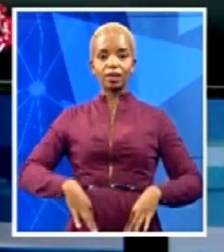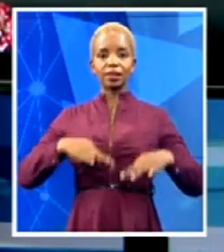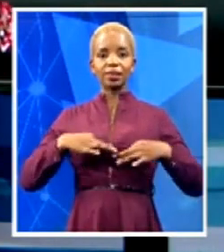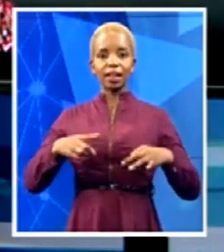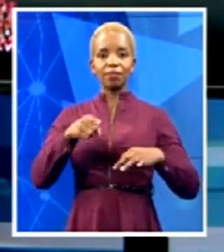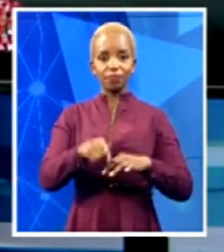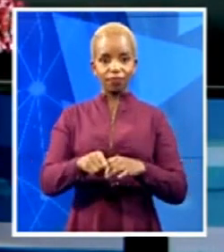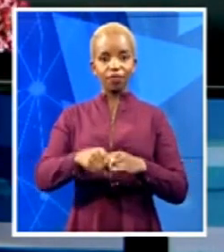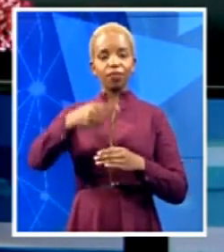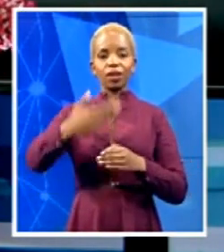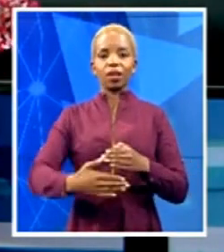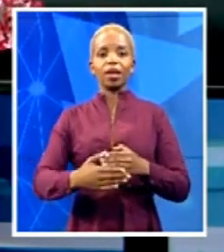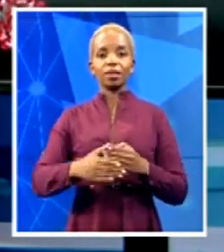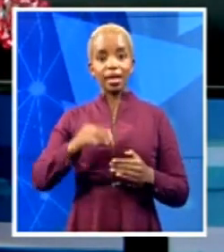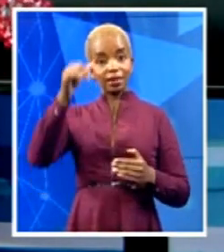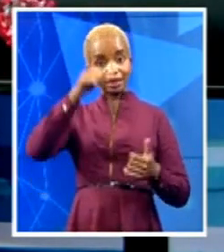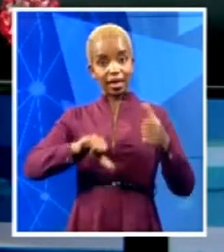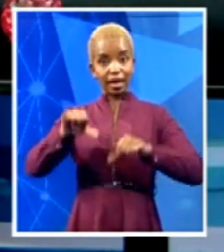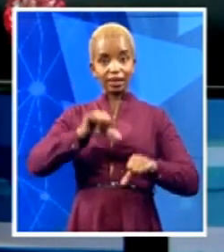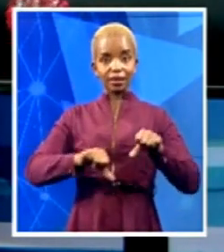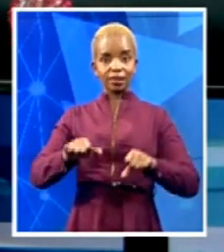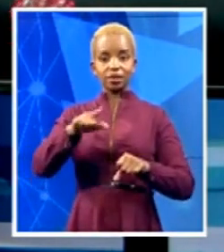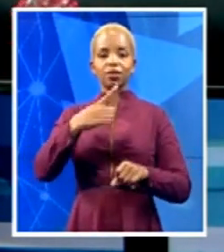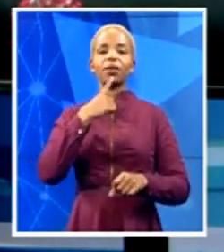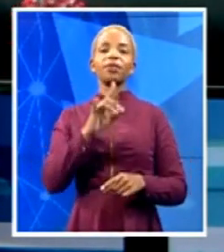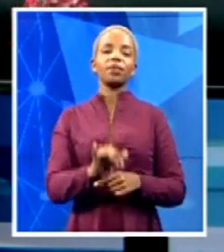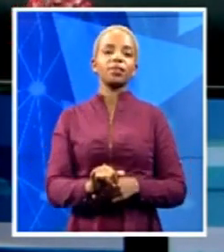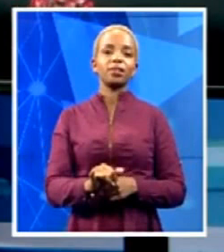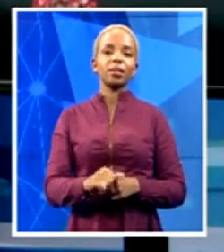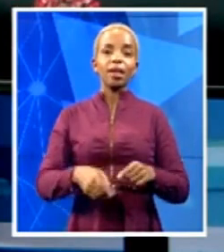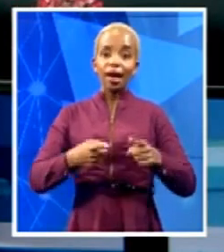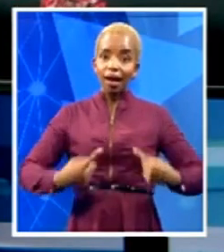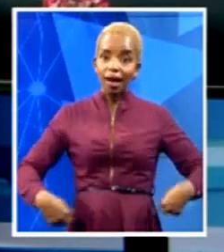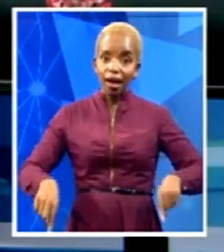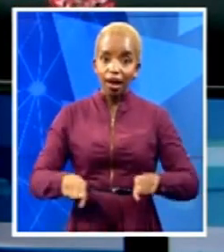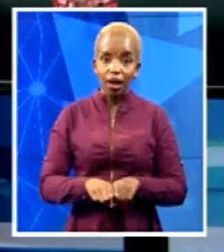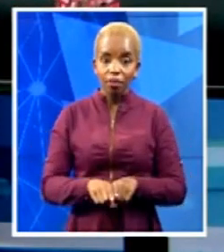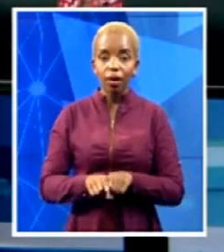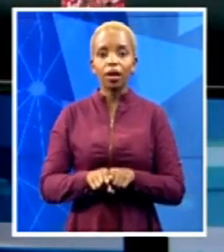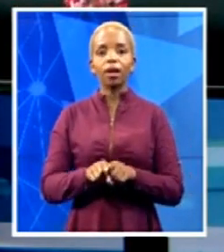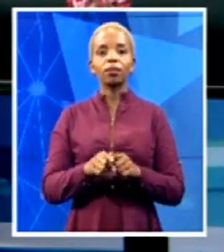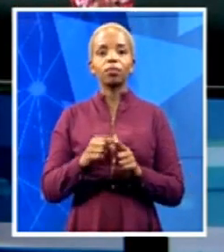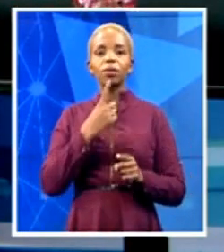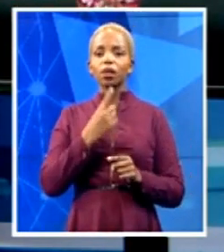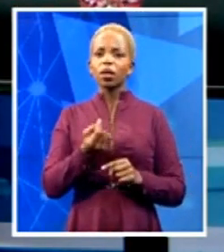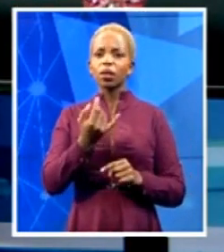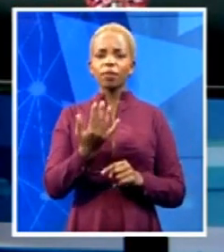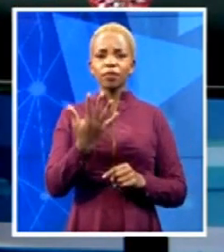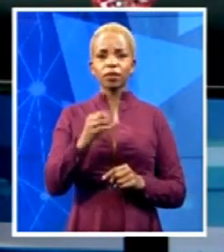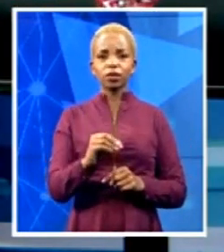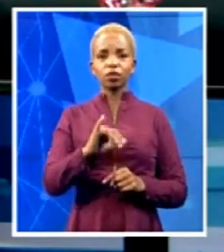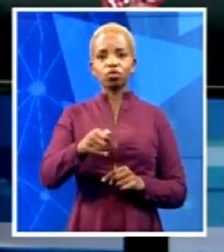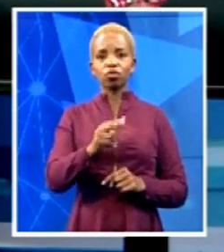of April. Our peak period is going to be June, July, okay? So no one knows what the timeline of the virus is. What we know, we're relying on